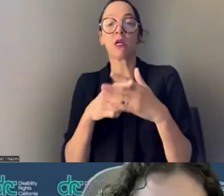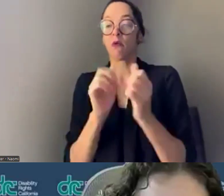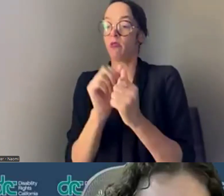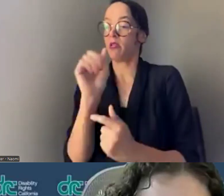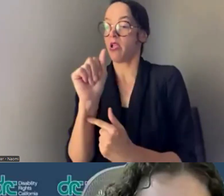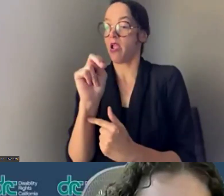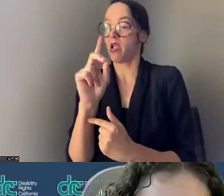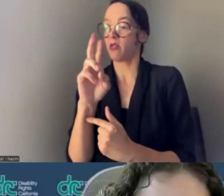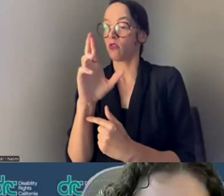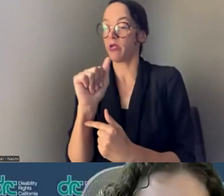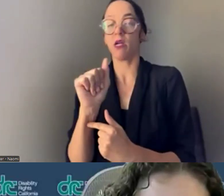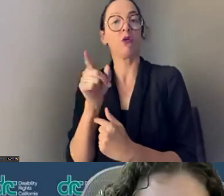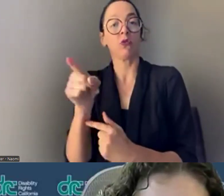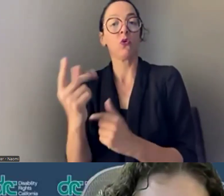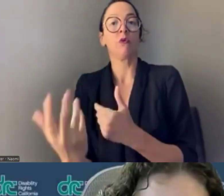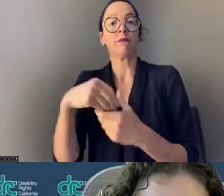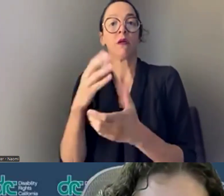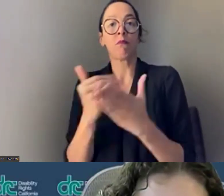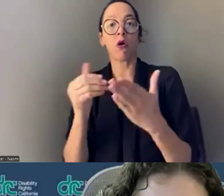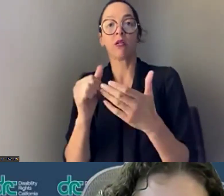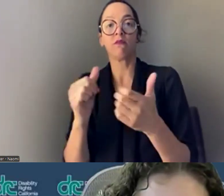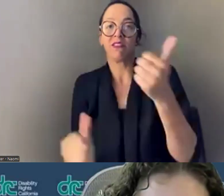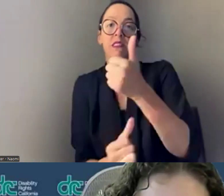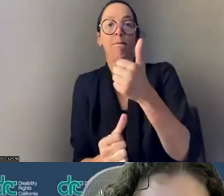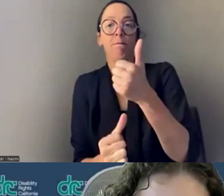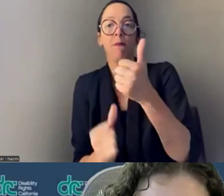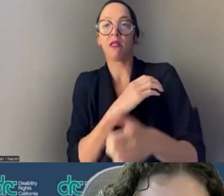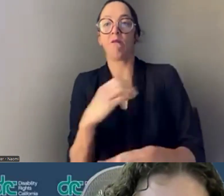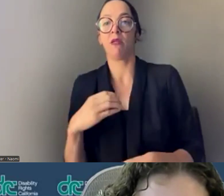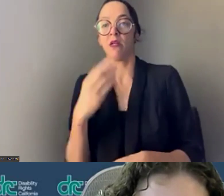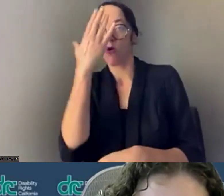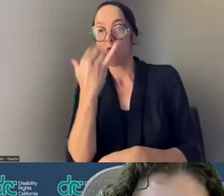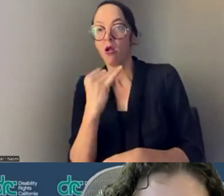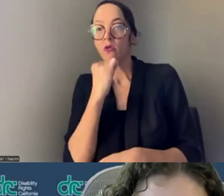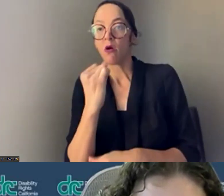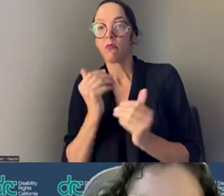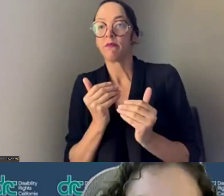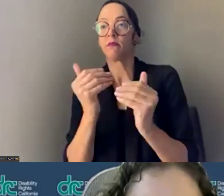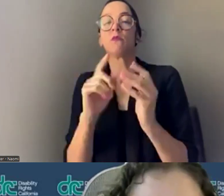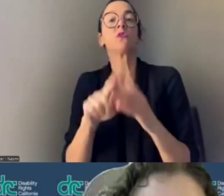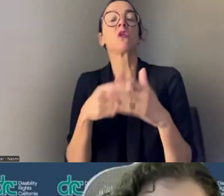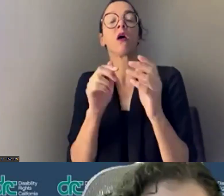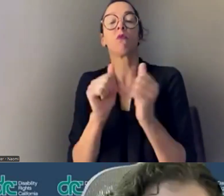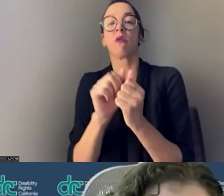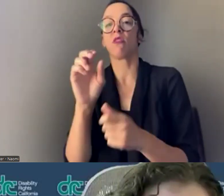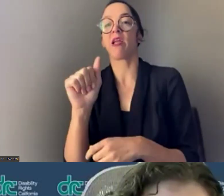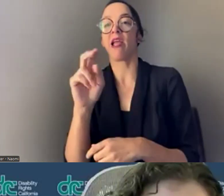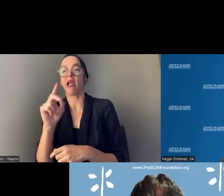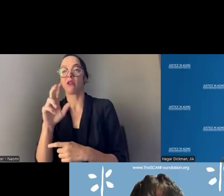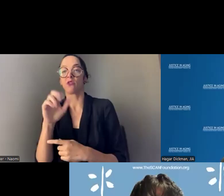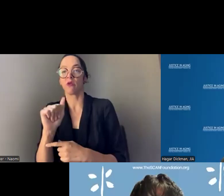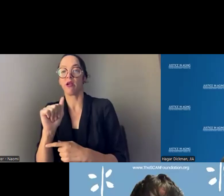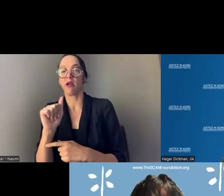did you want to weigh in? And Corinne as well. So, why don't we start with Andrea and then Corinne? Great. This is just more of a